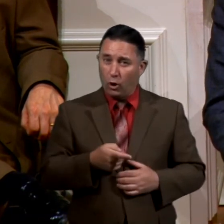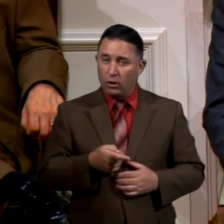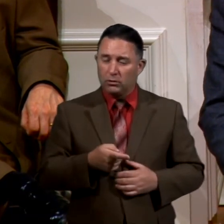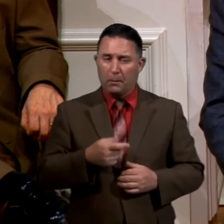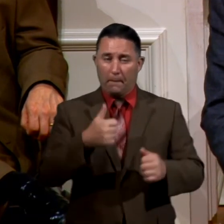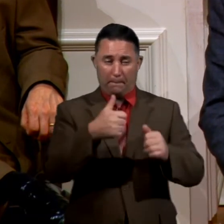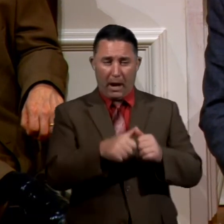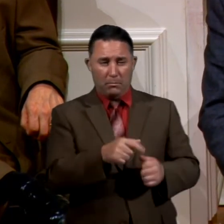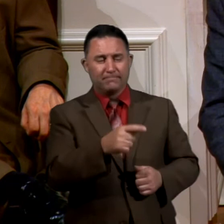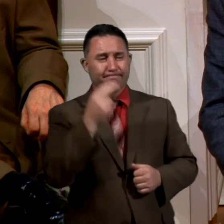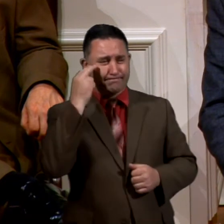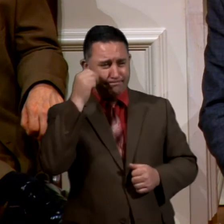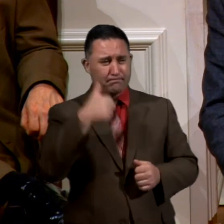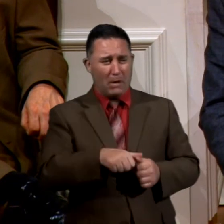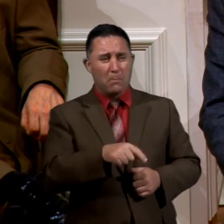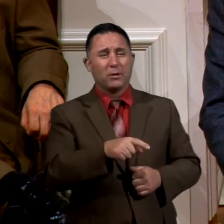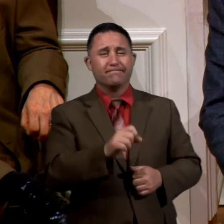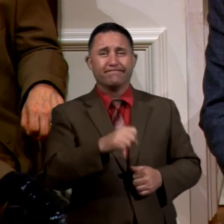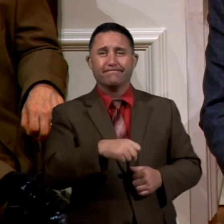I remember him.